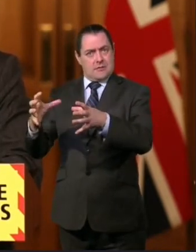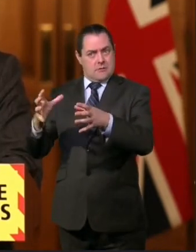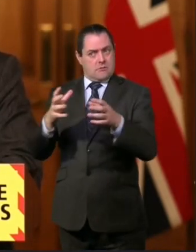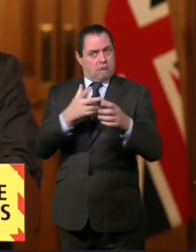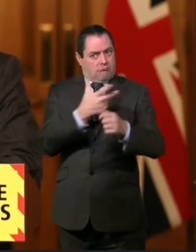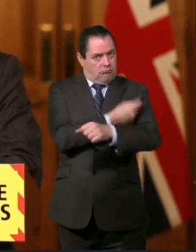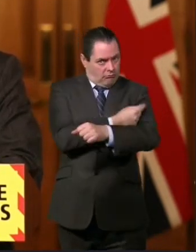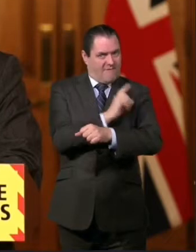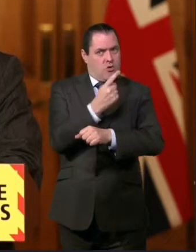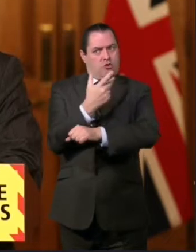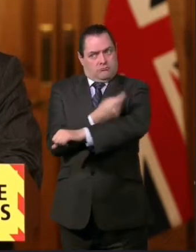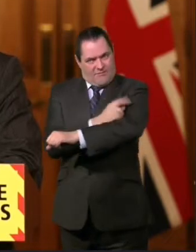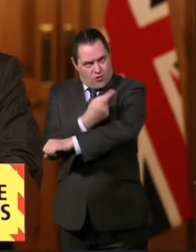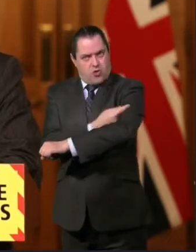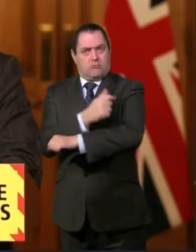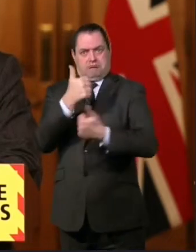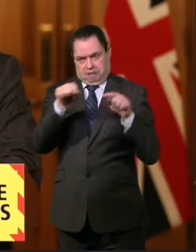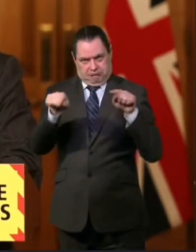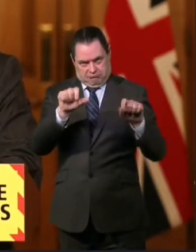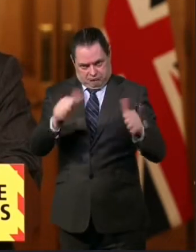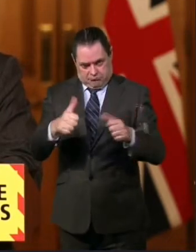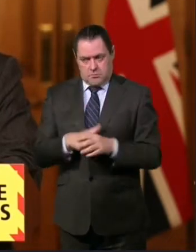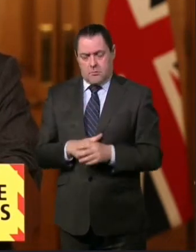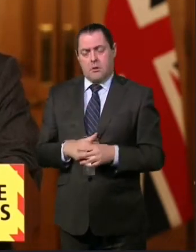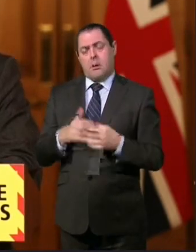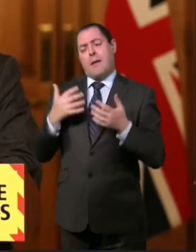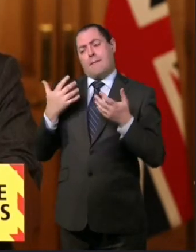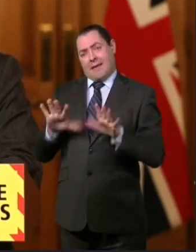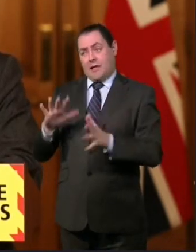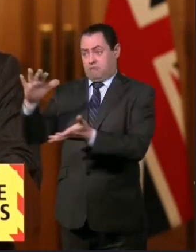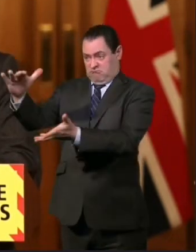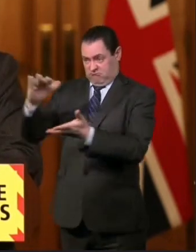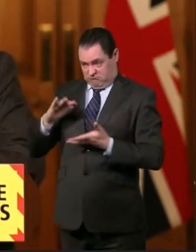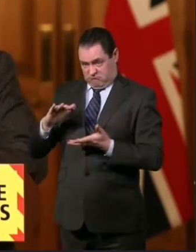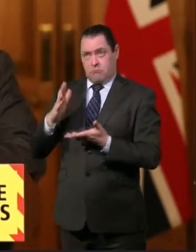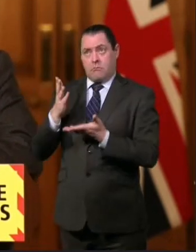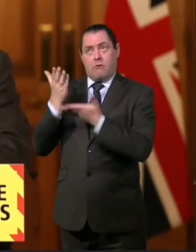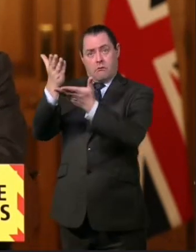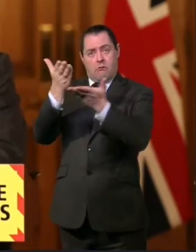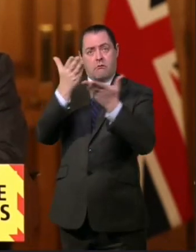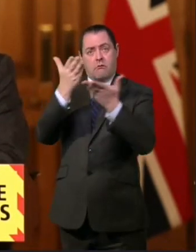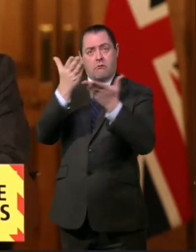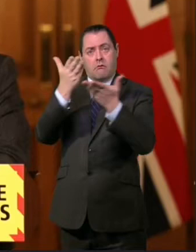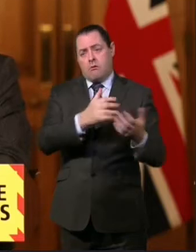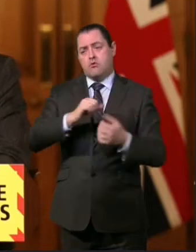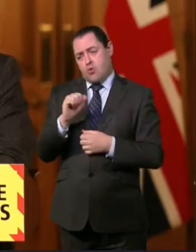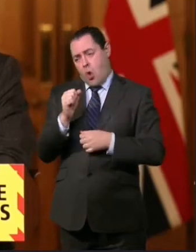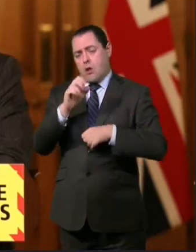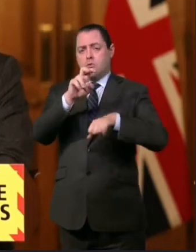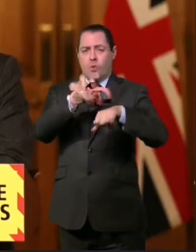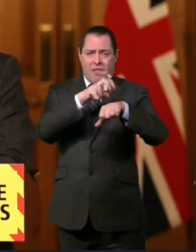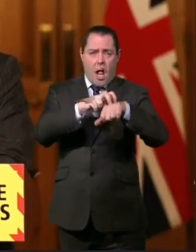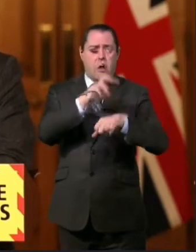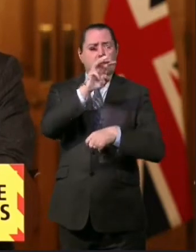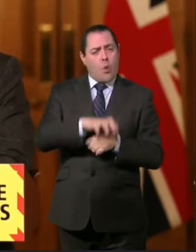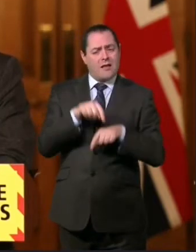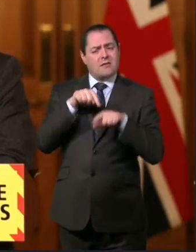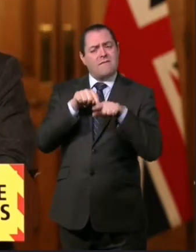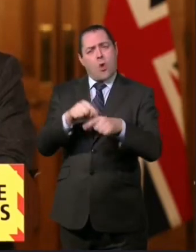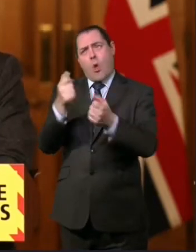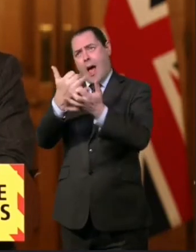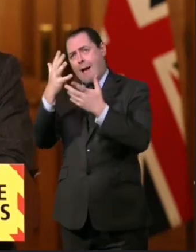supplied vaccines to the devolved administrations according to population size. First doses have been administered now to